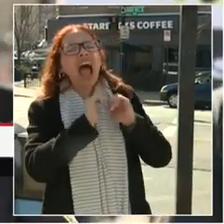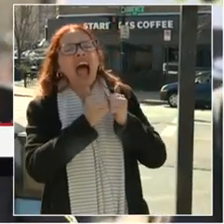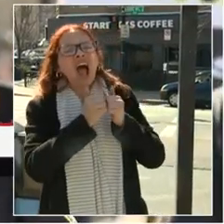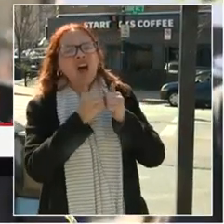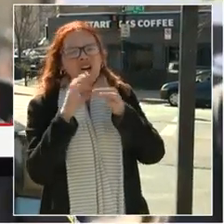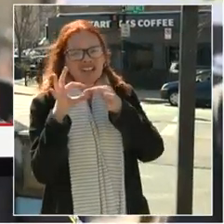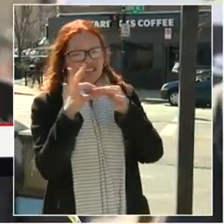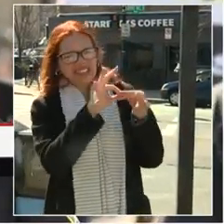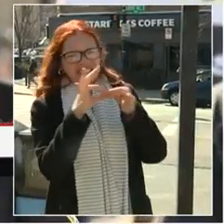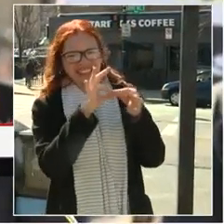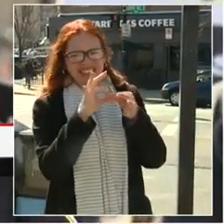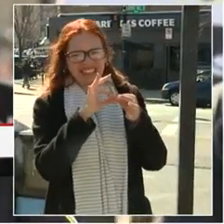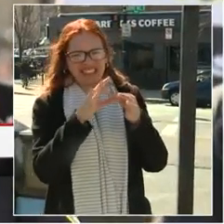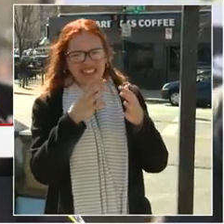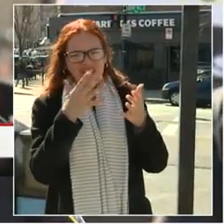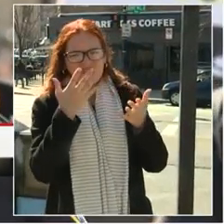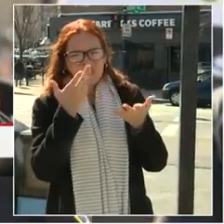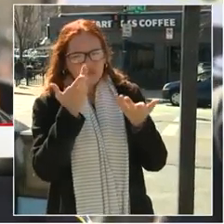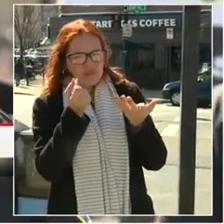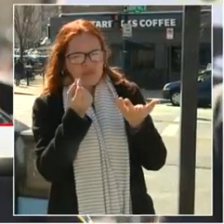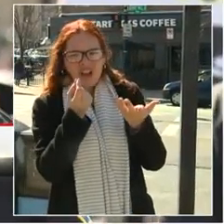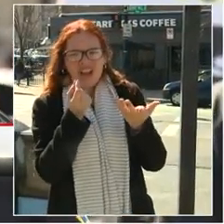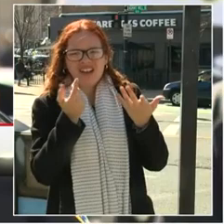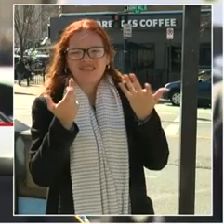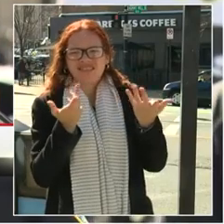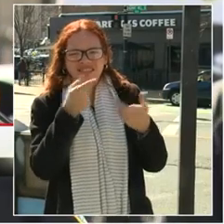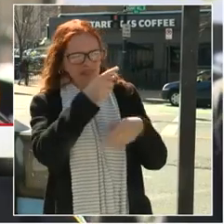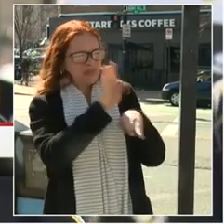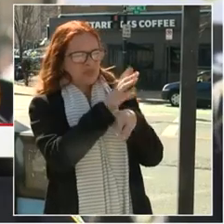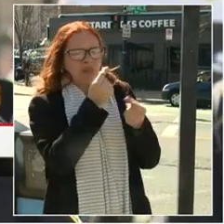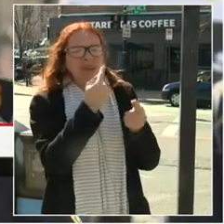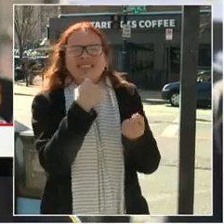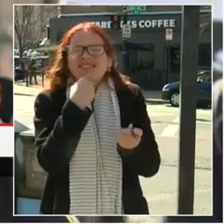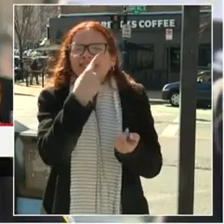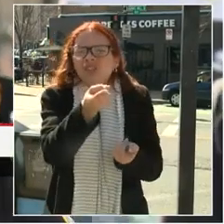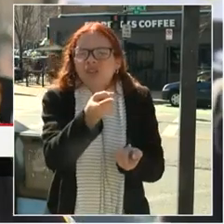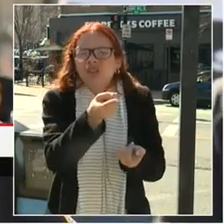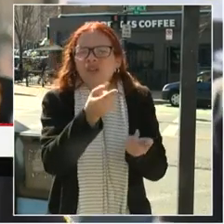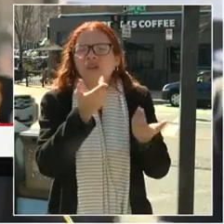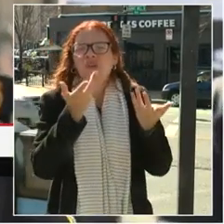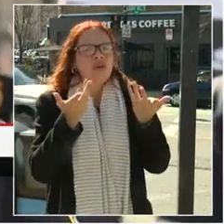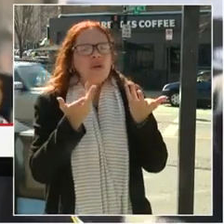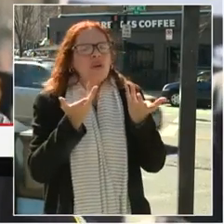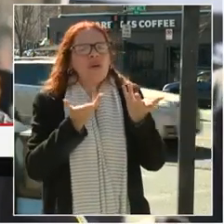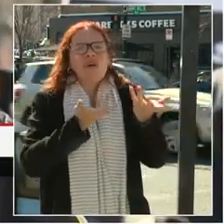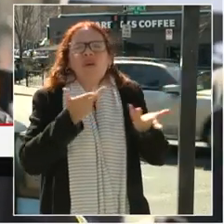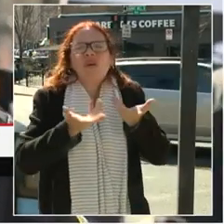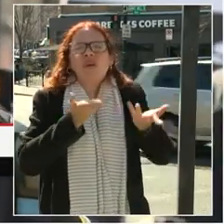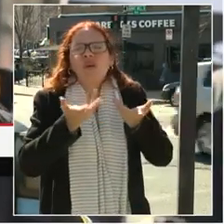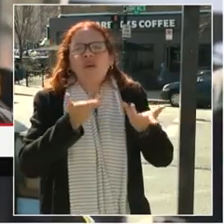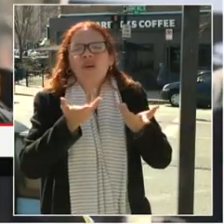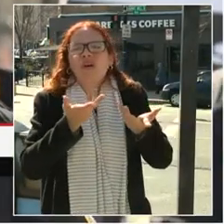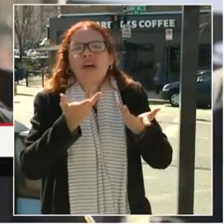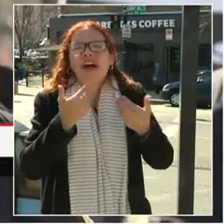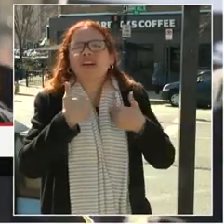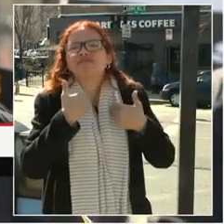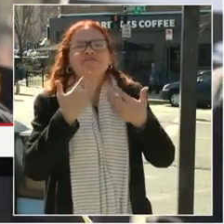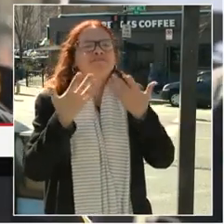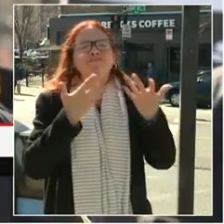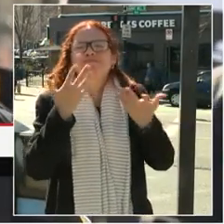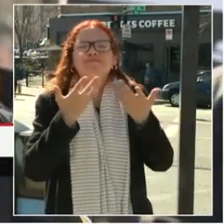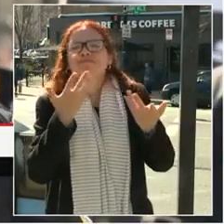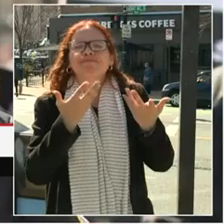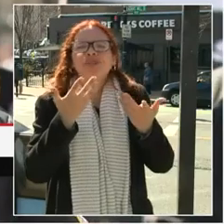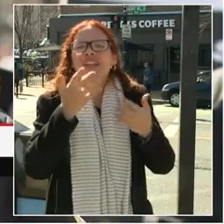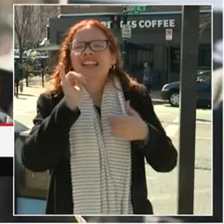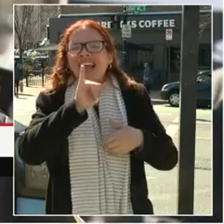businesses telling you that this is, how do you make those that leap from there has been a drop in this community and it's not